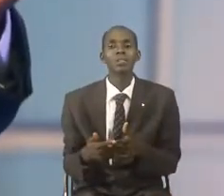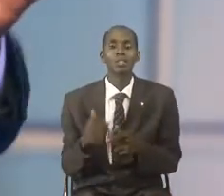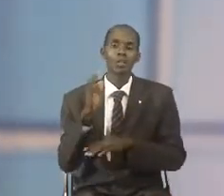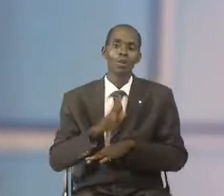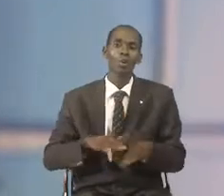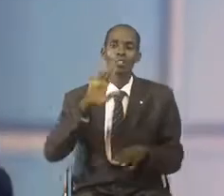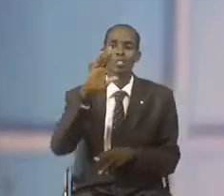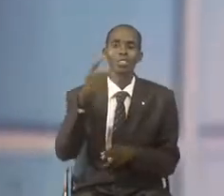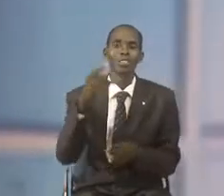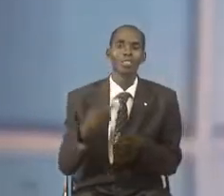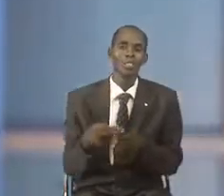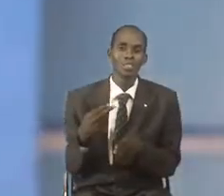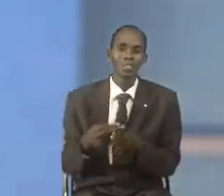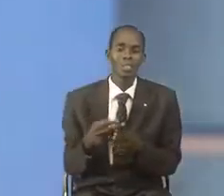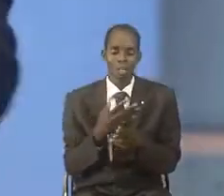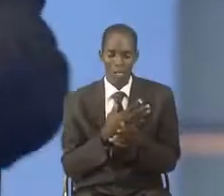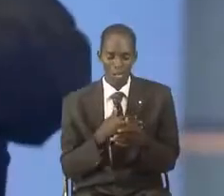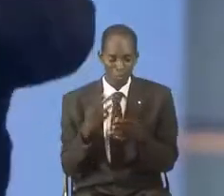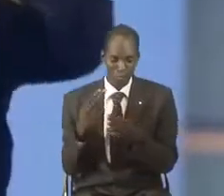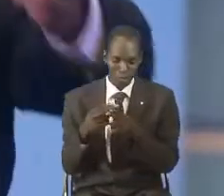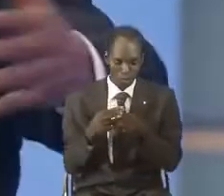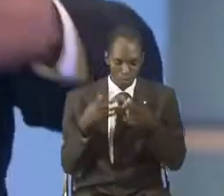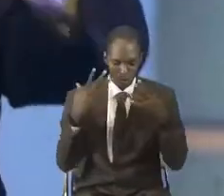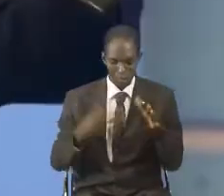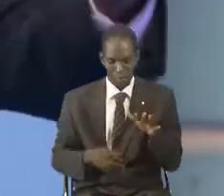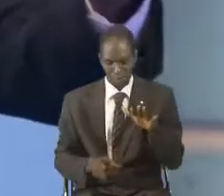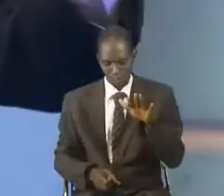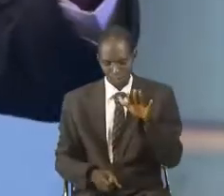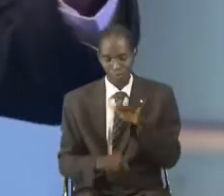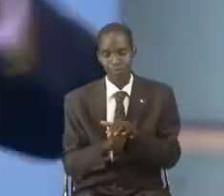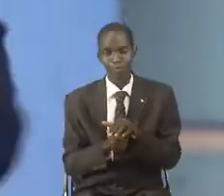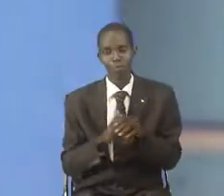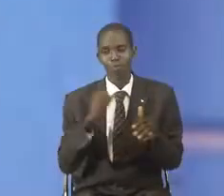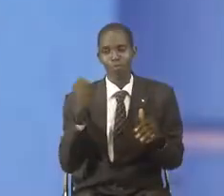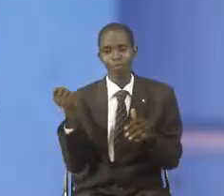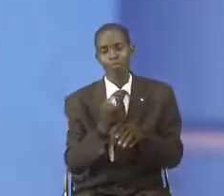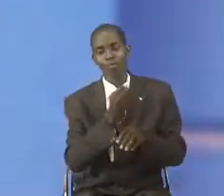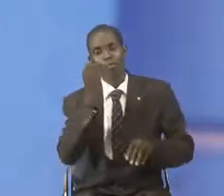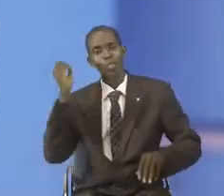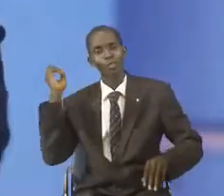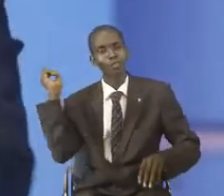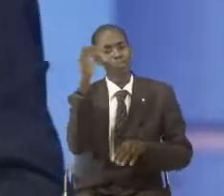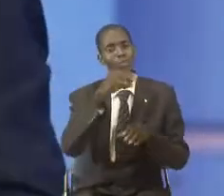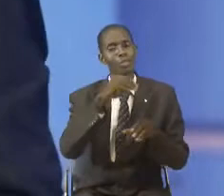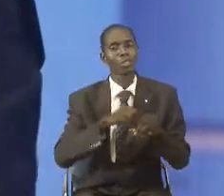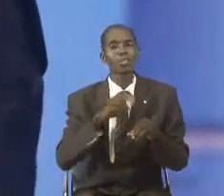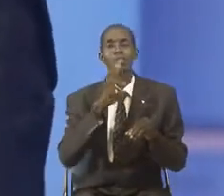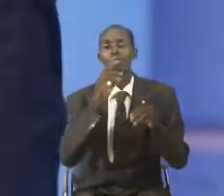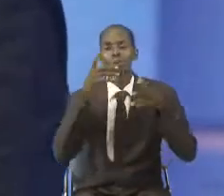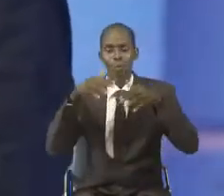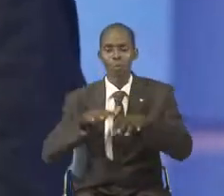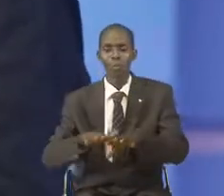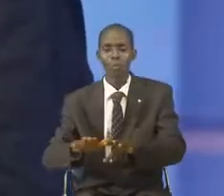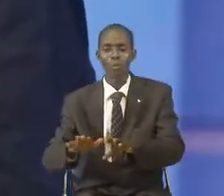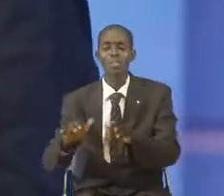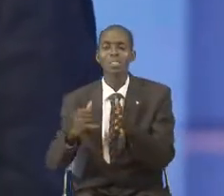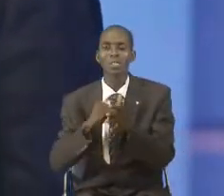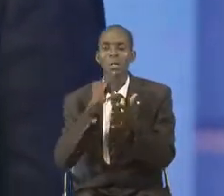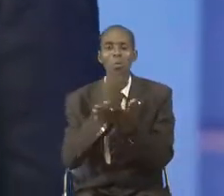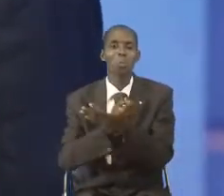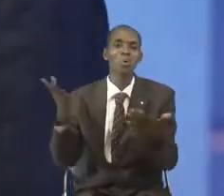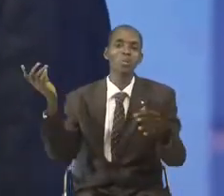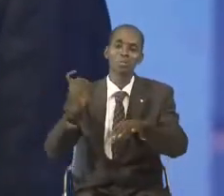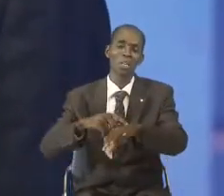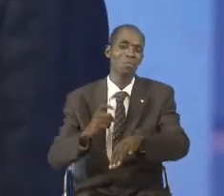good thing. And then they mention your name, and then they lock that thing and they throw it in